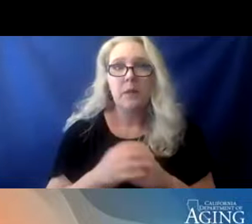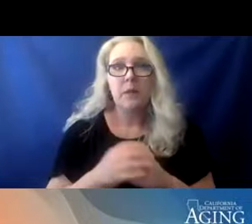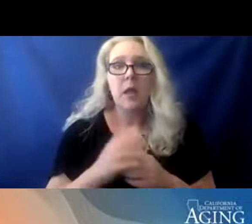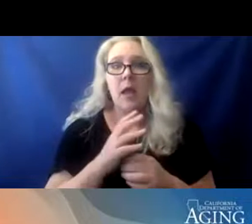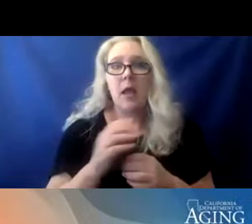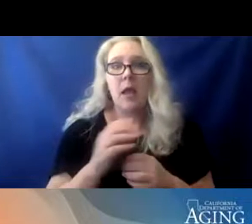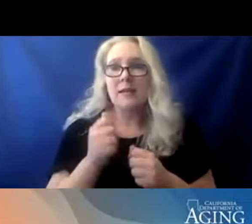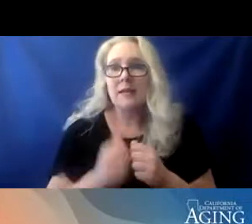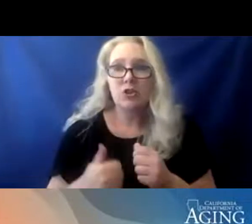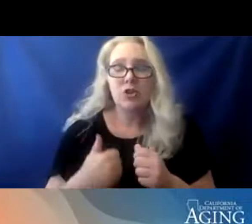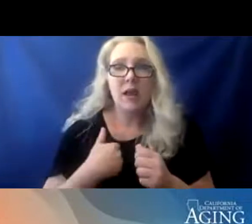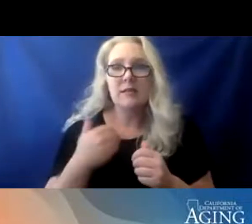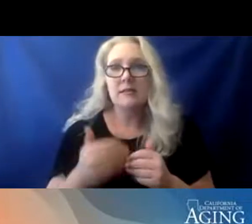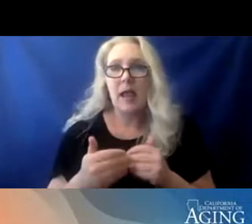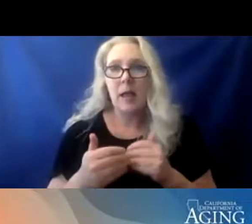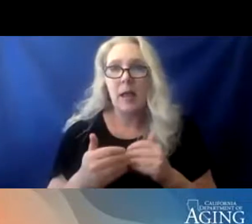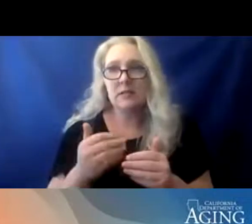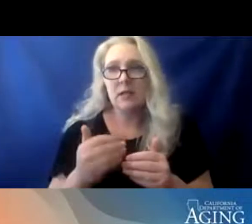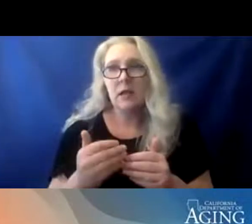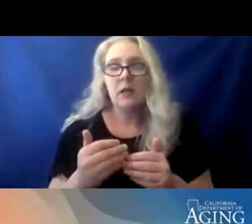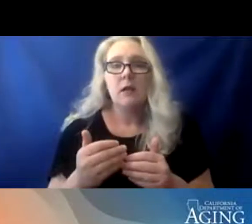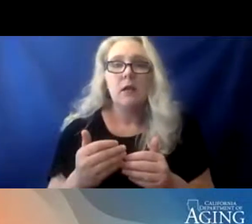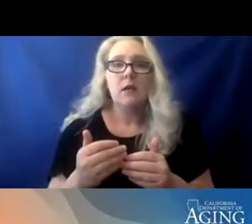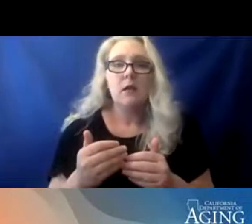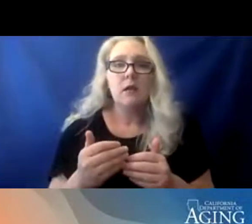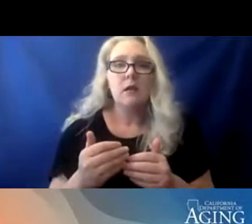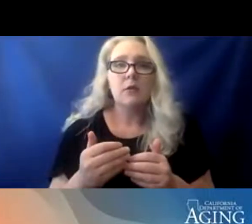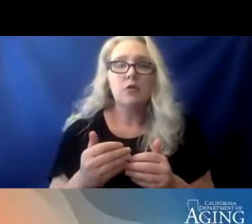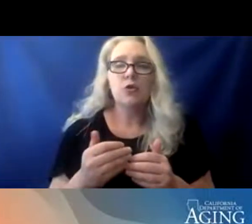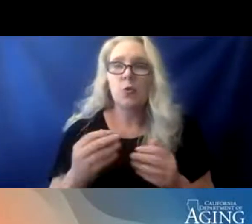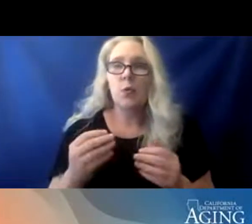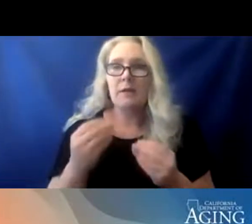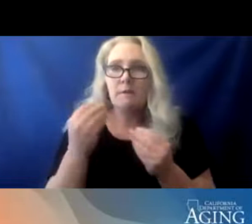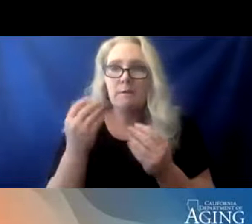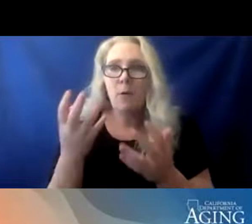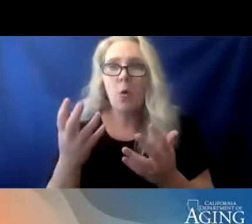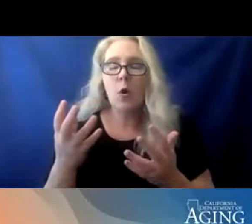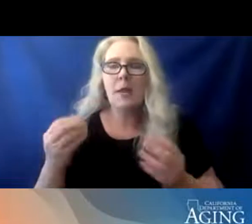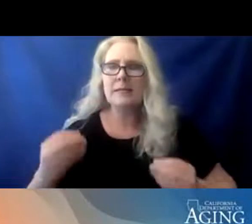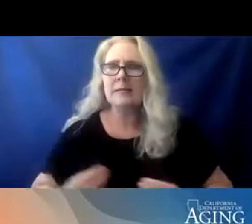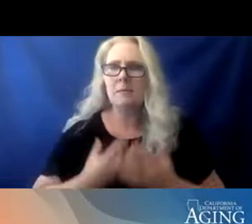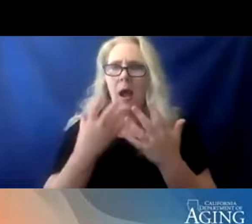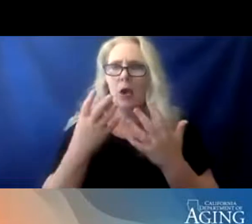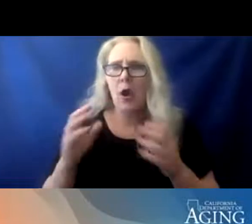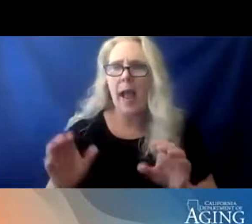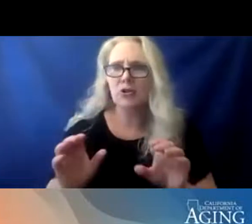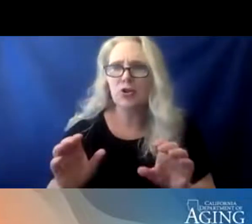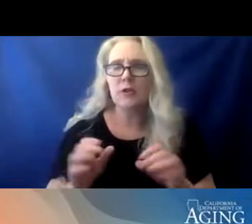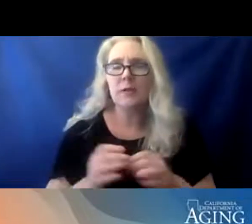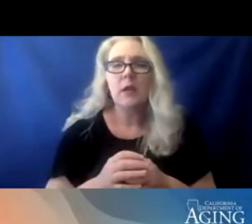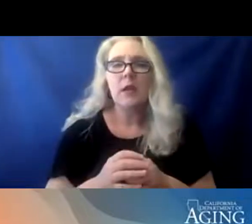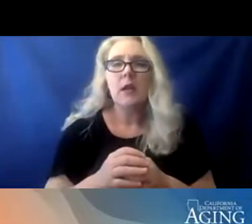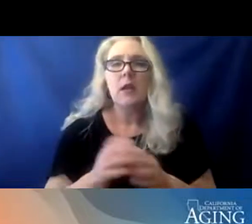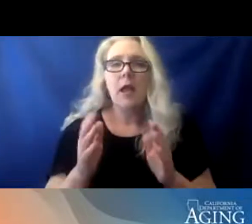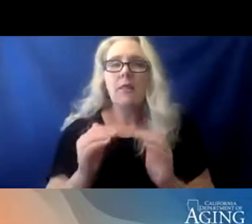steps, resources, and models to inform and inspire action on the ground. And then that 7th play is Stay Connected.